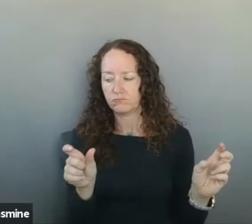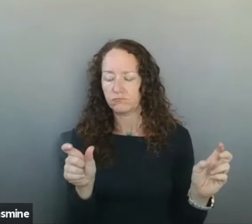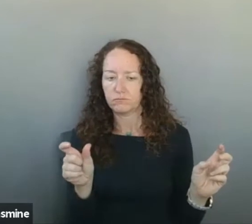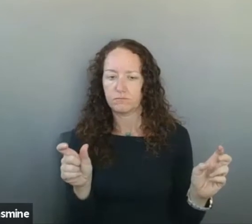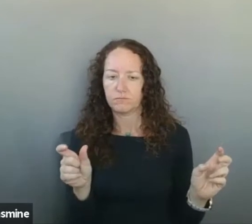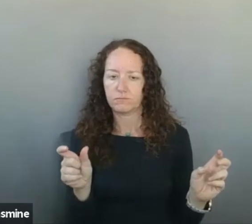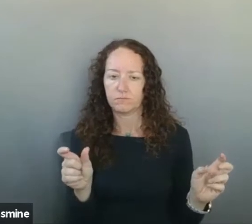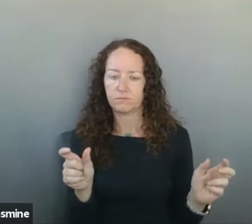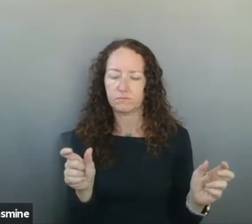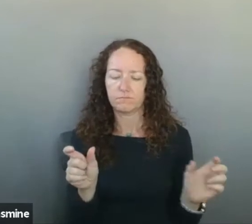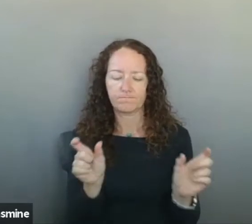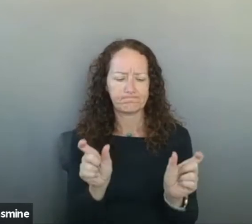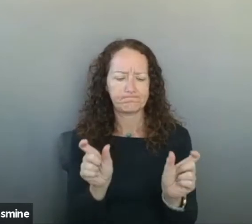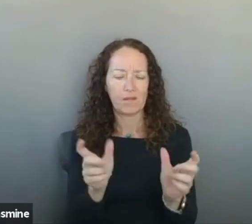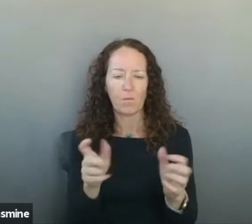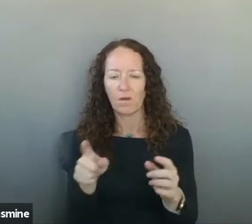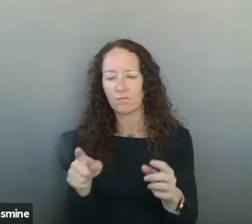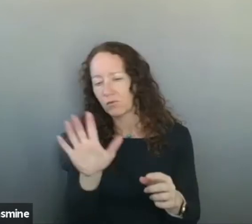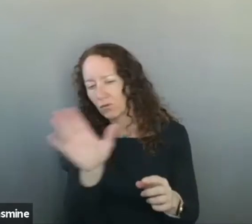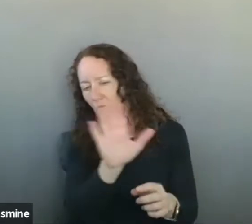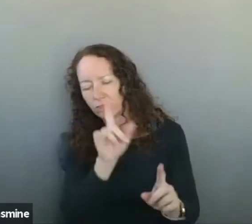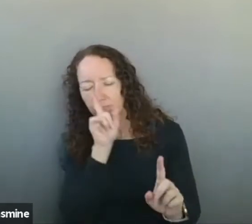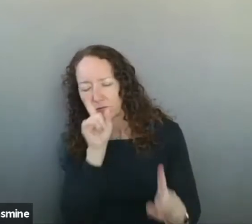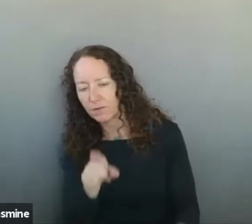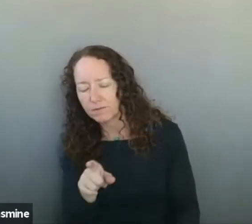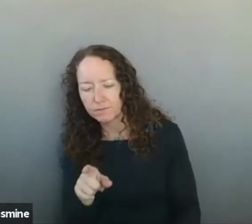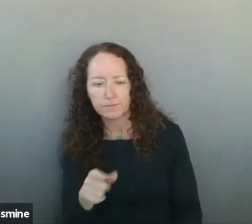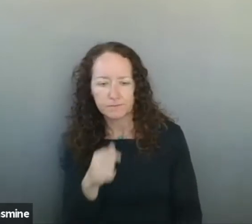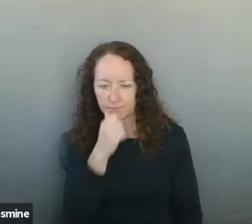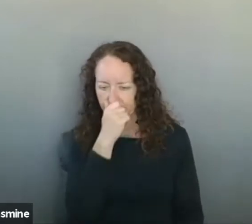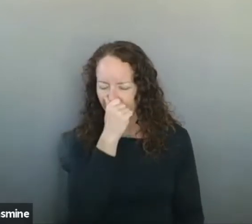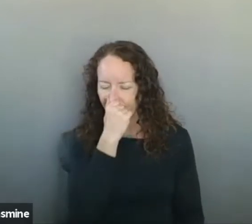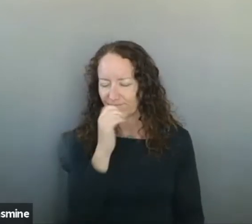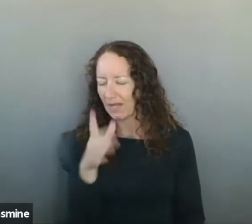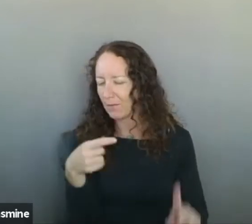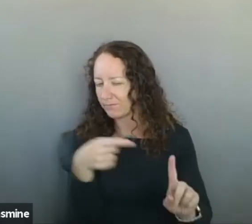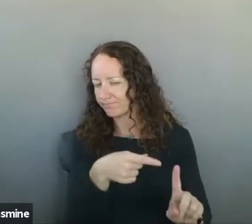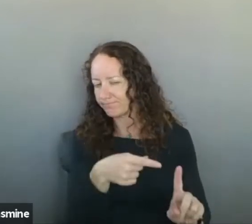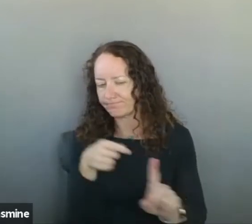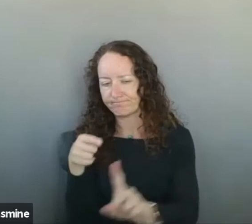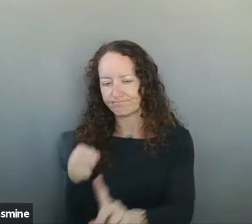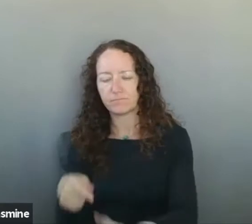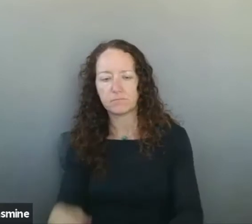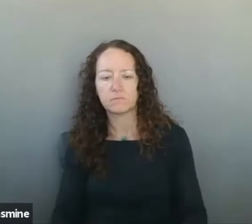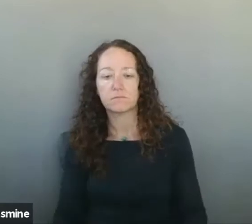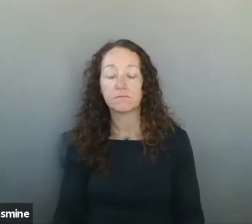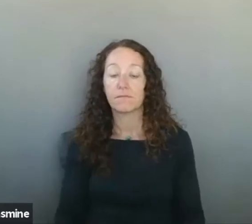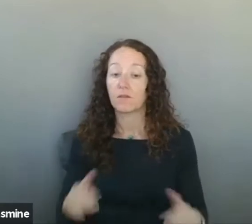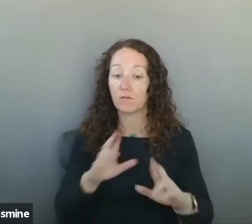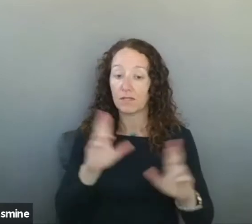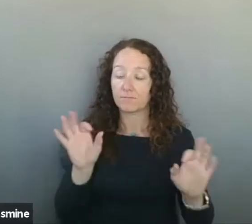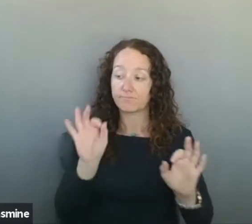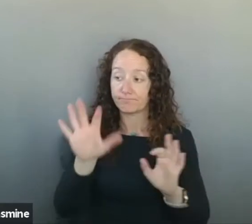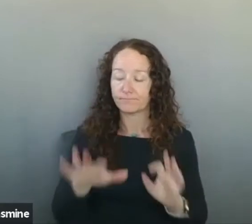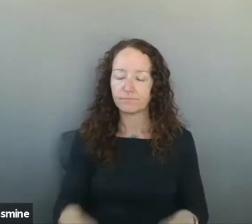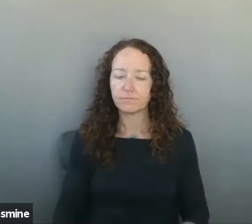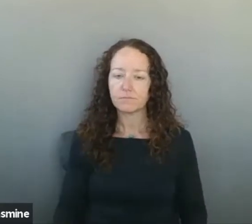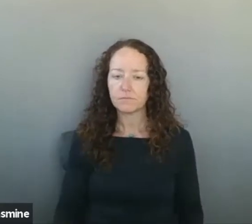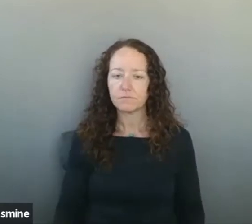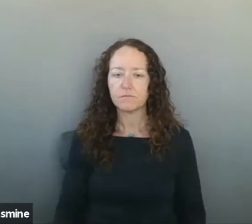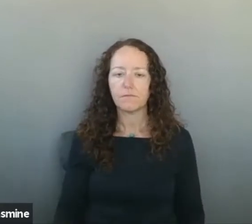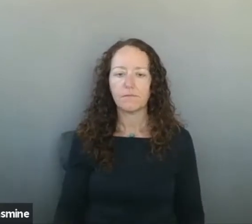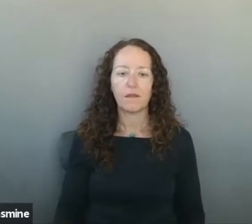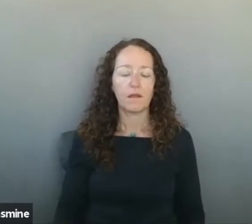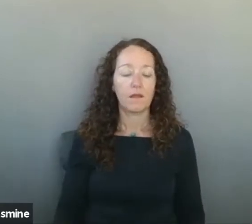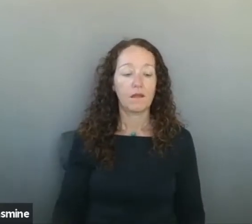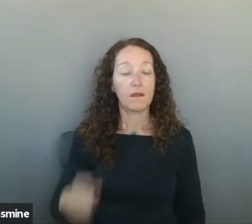for you to respond to, and I'll point those out. Here it is. The savior